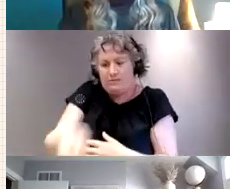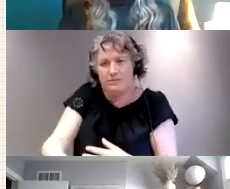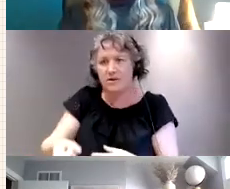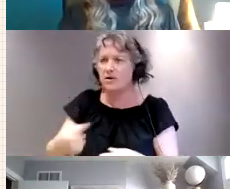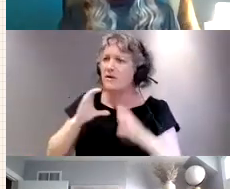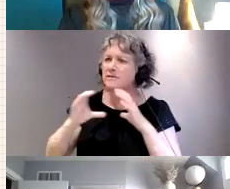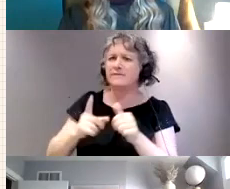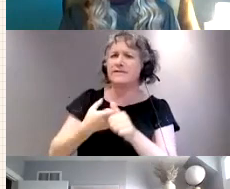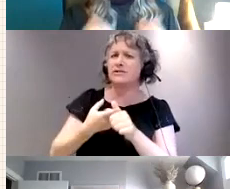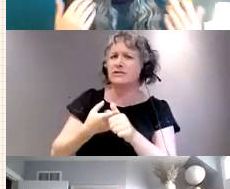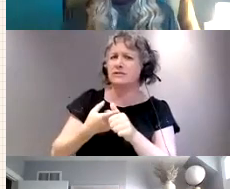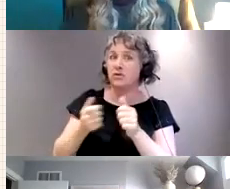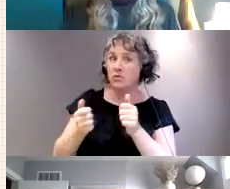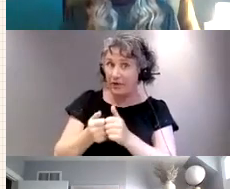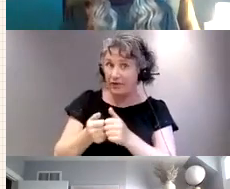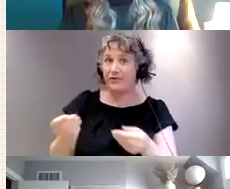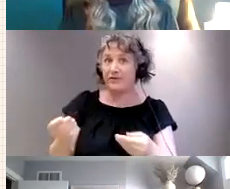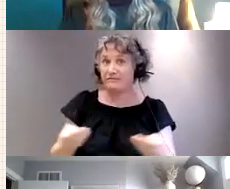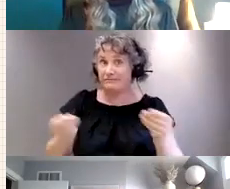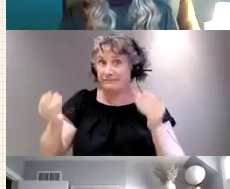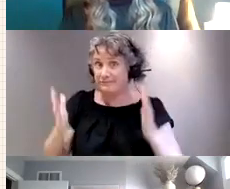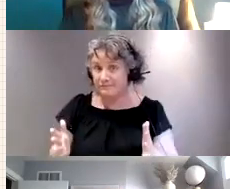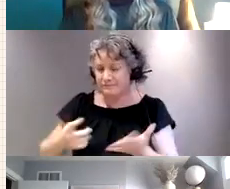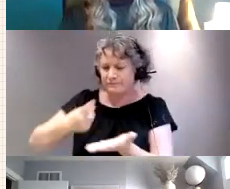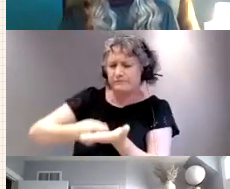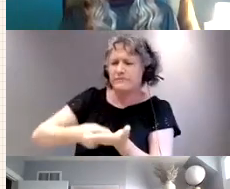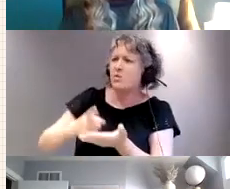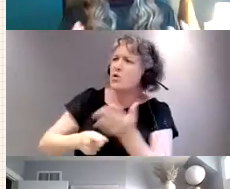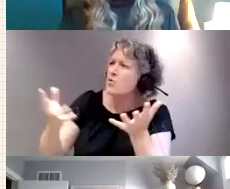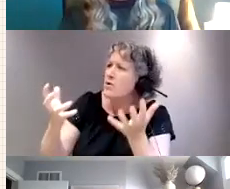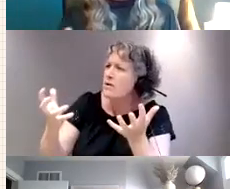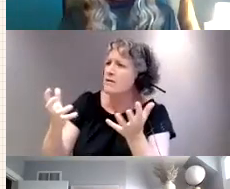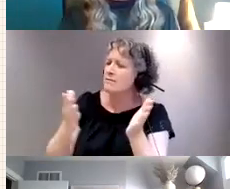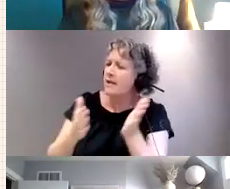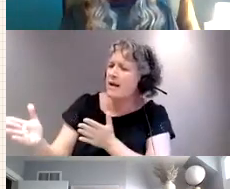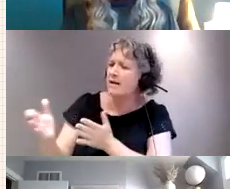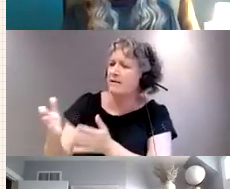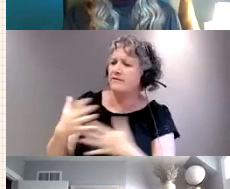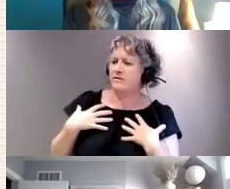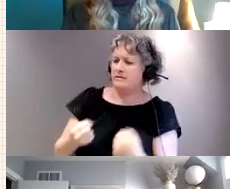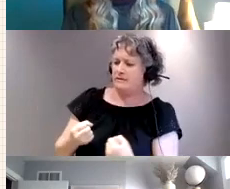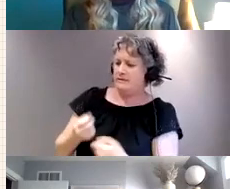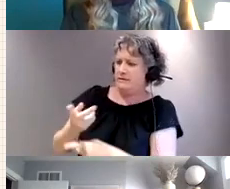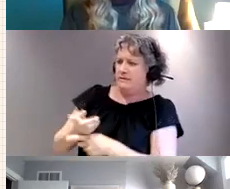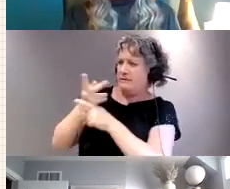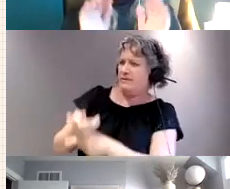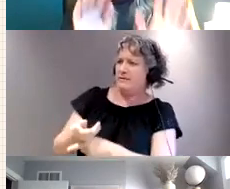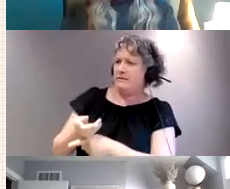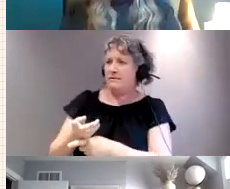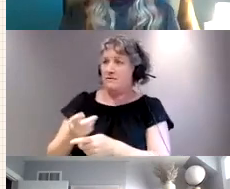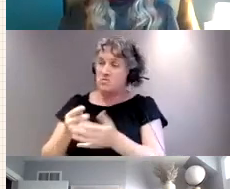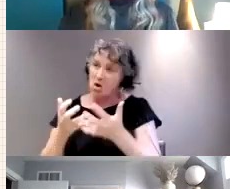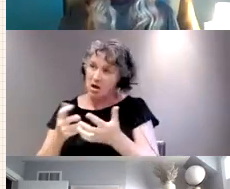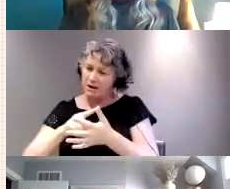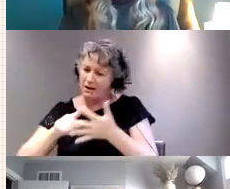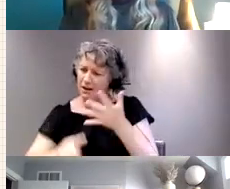set the stage, right? Can you talk about your care, your care plan, and what you want and what you don't want to have happen, and put in writing, so